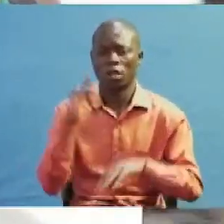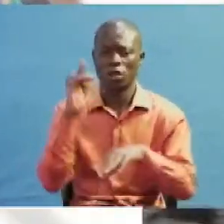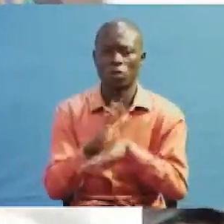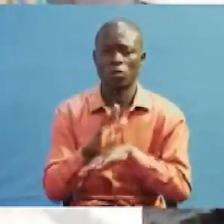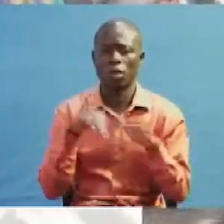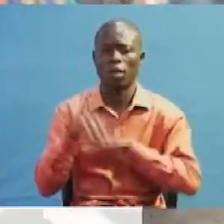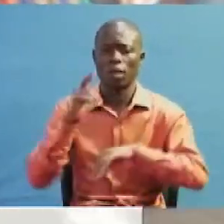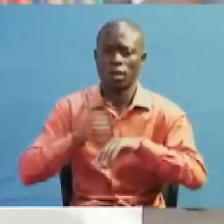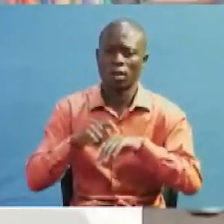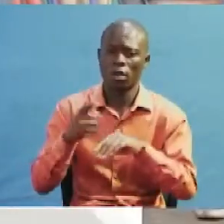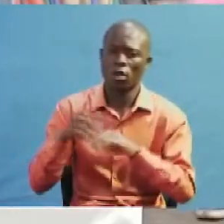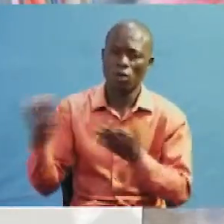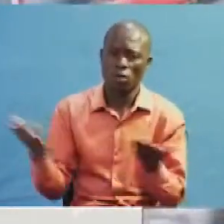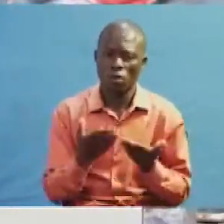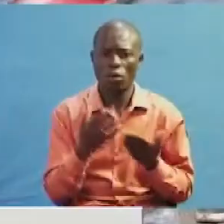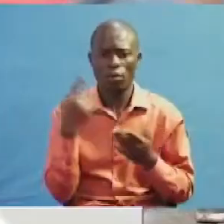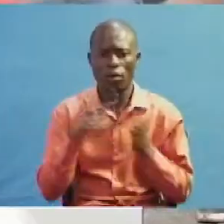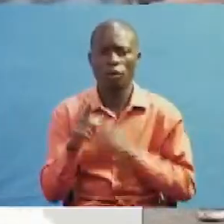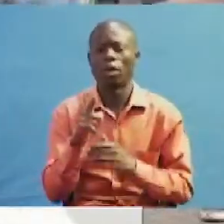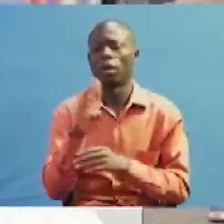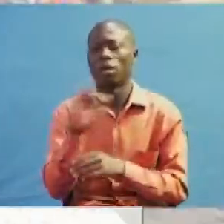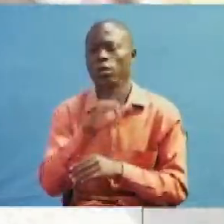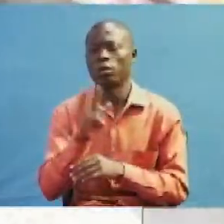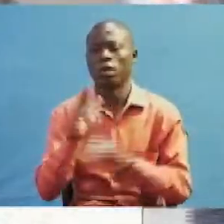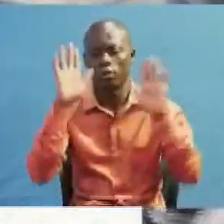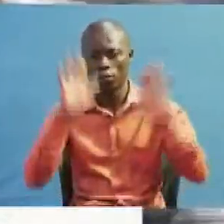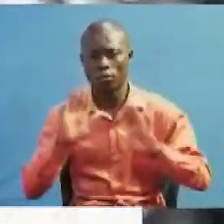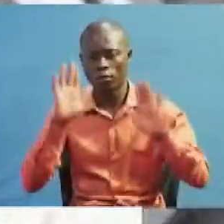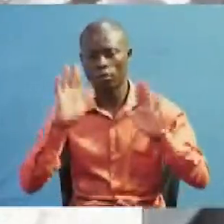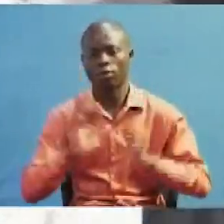inconveniences brought about by the finance bill protests. Natalie Kioko, KUTV.